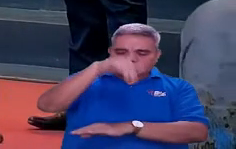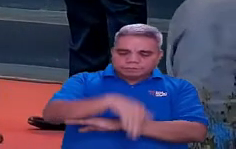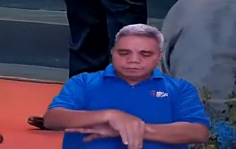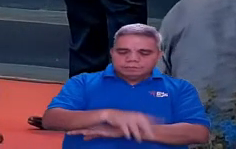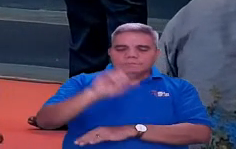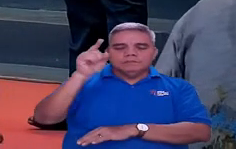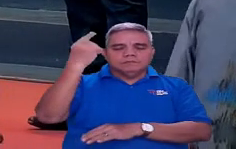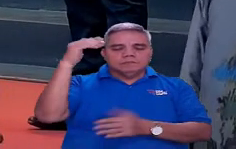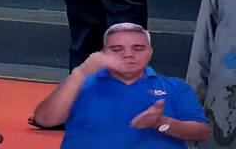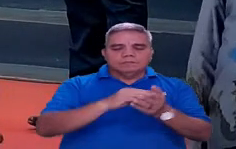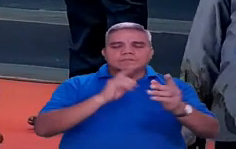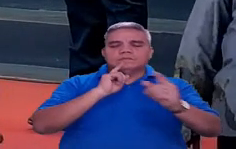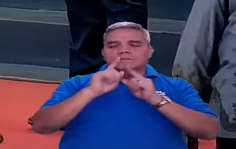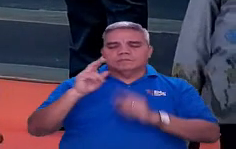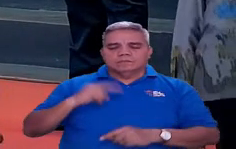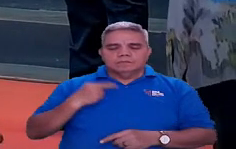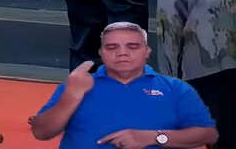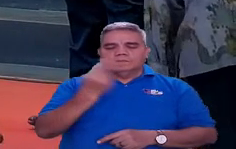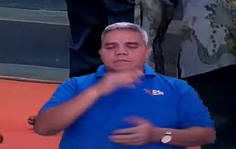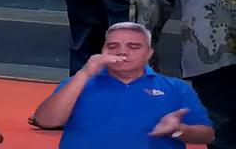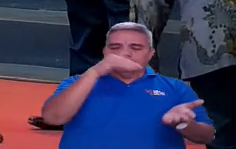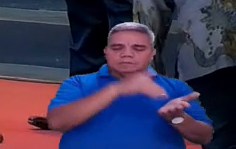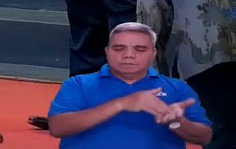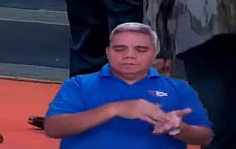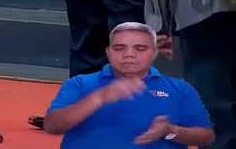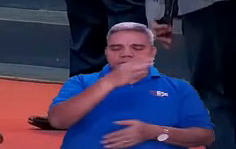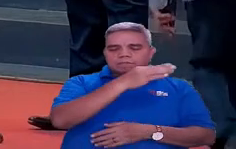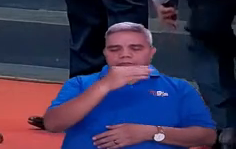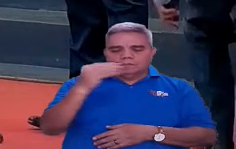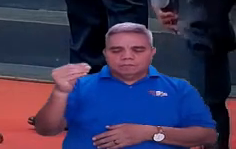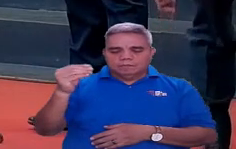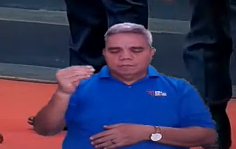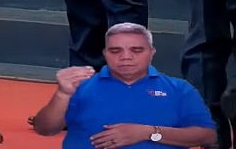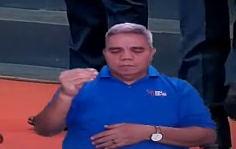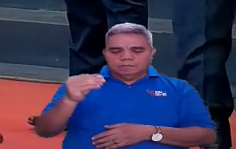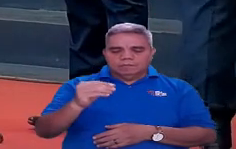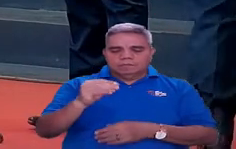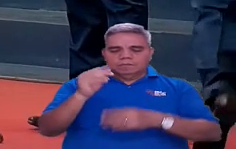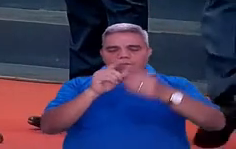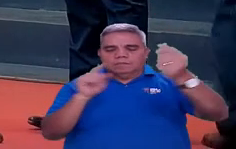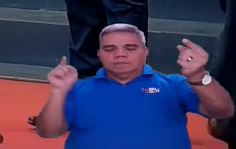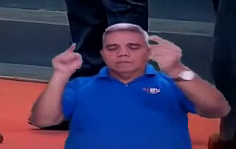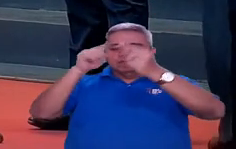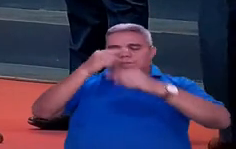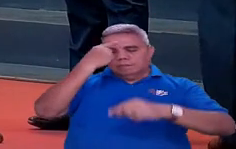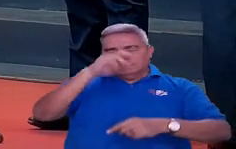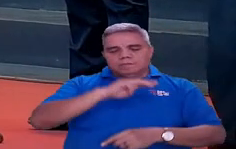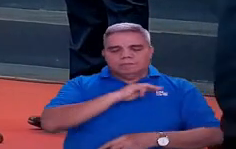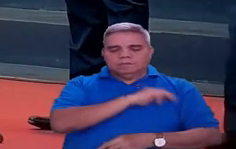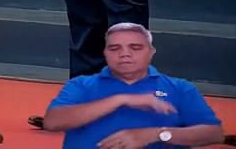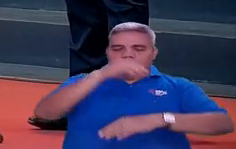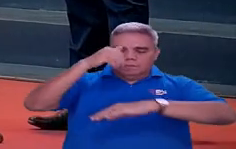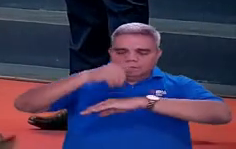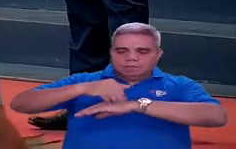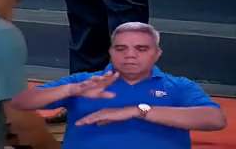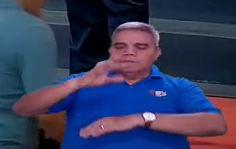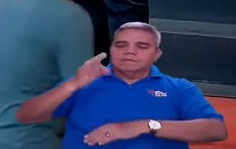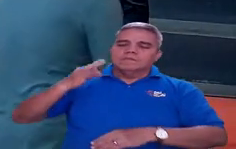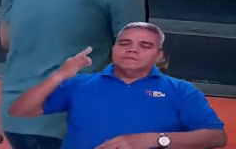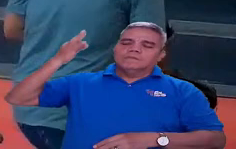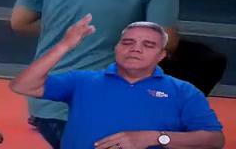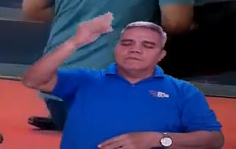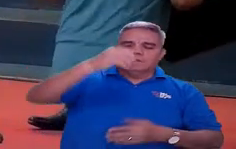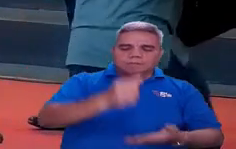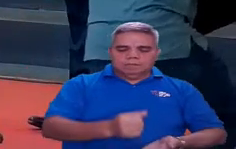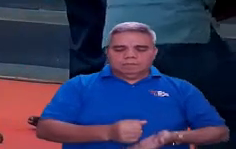Lord, that you will once again speak to us in a very special way. Yes, and call more missionaries to the foreign land, Panginoon, yes, and help us